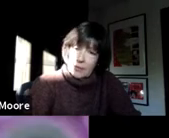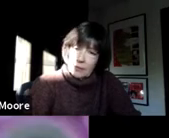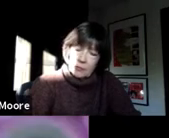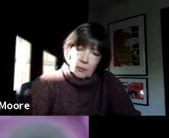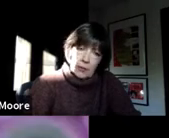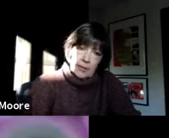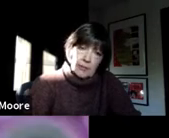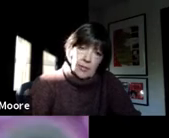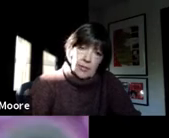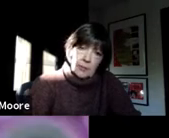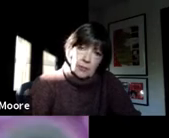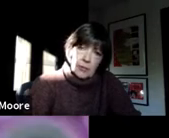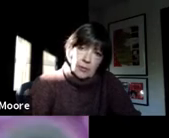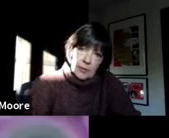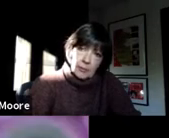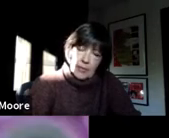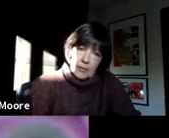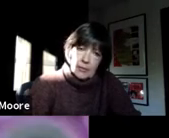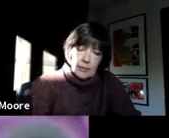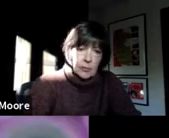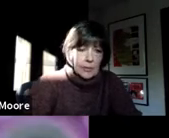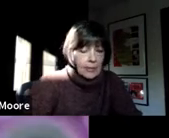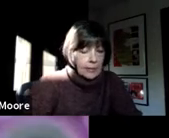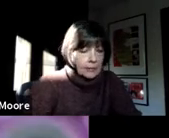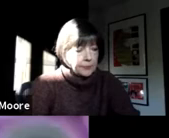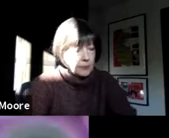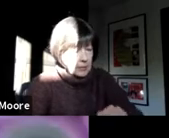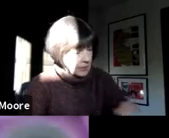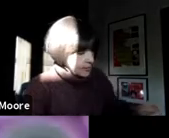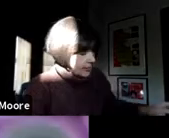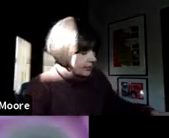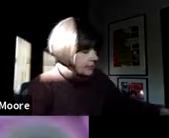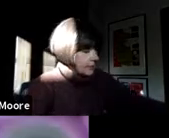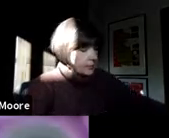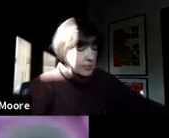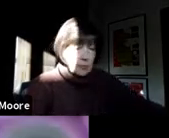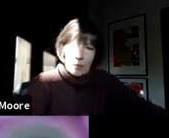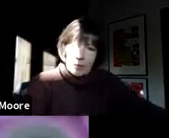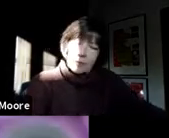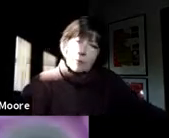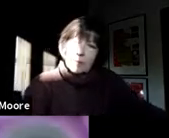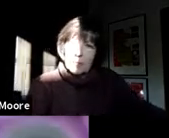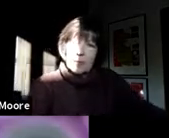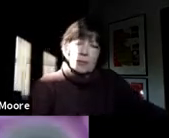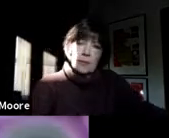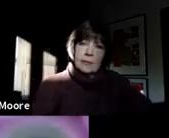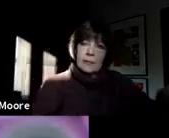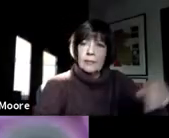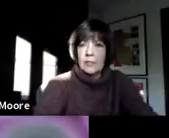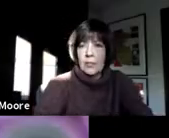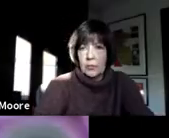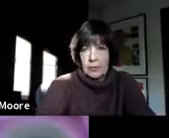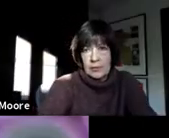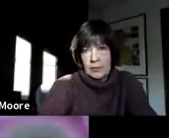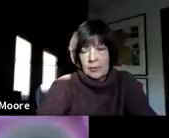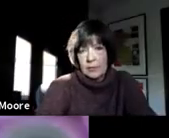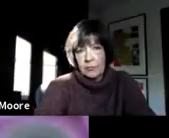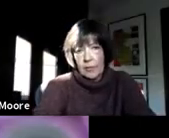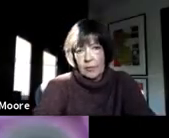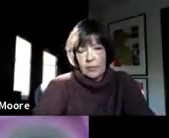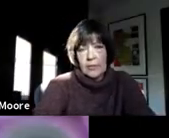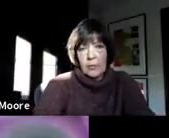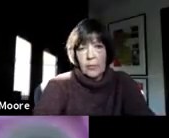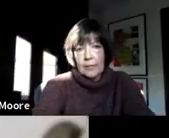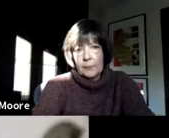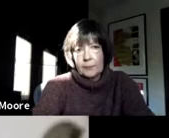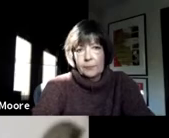We're ready for rollouts. We're doing our best as we can. Each state seems to be responding in its own different